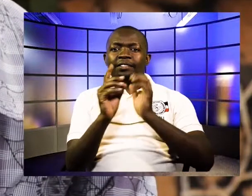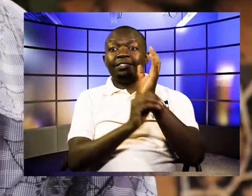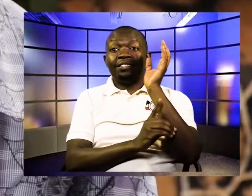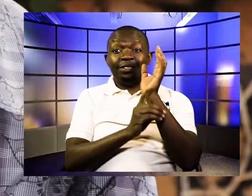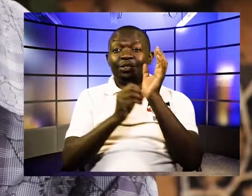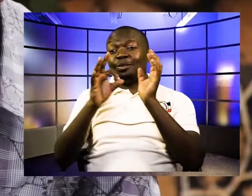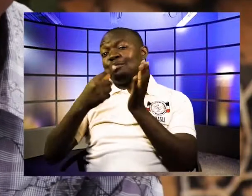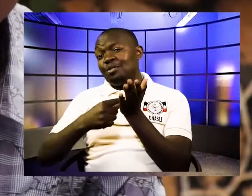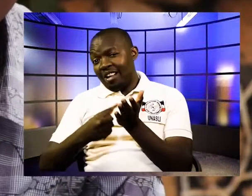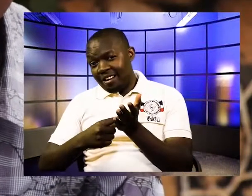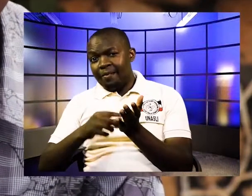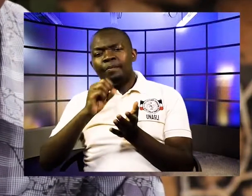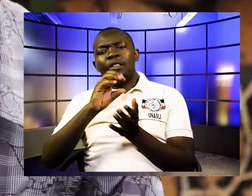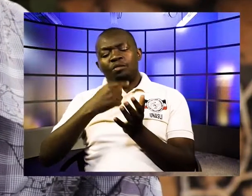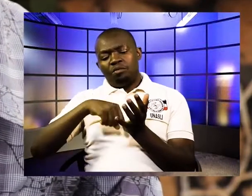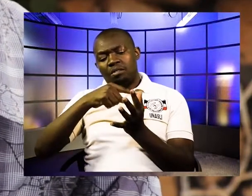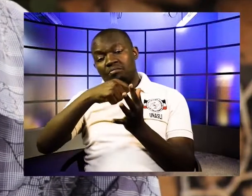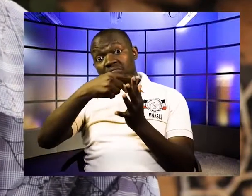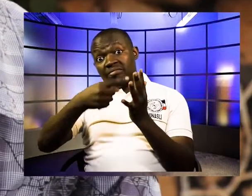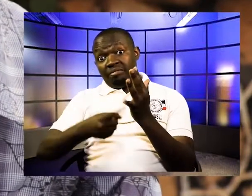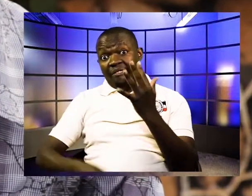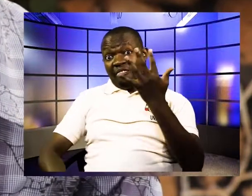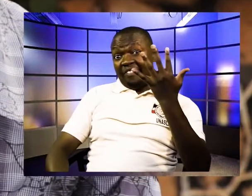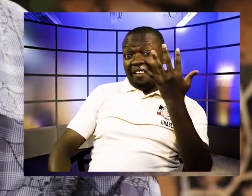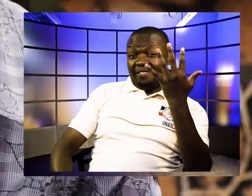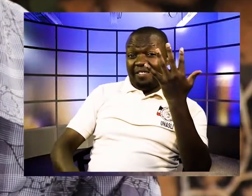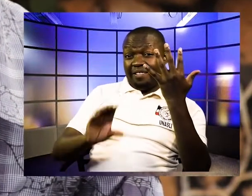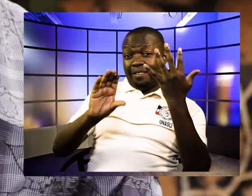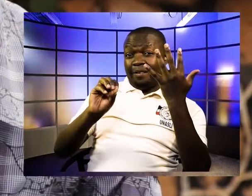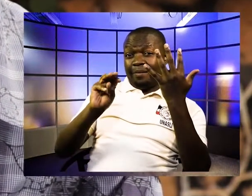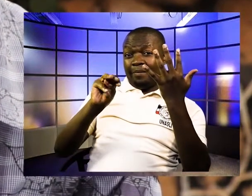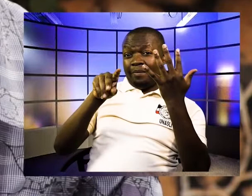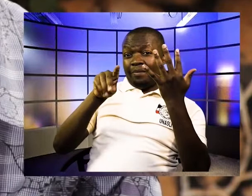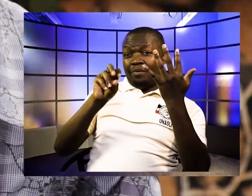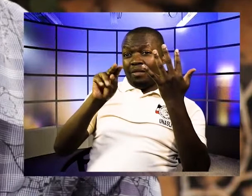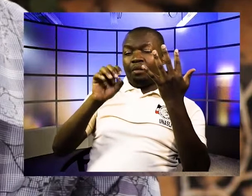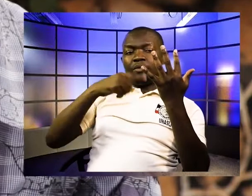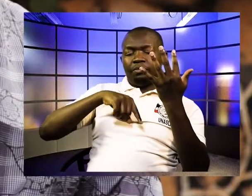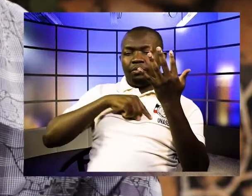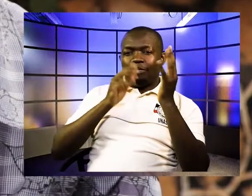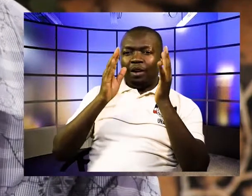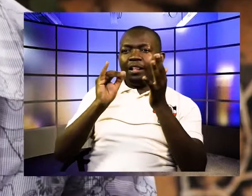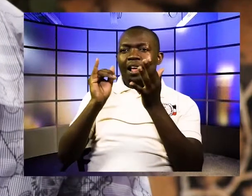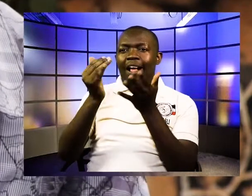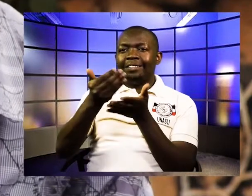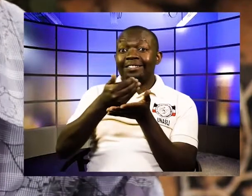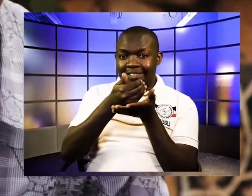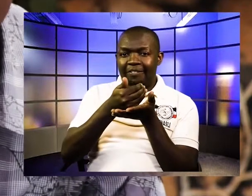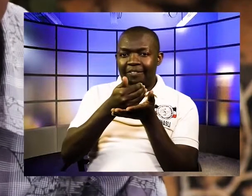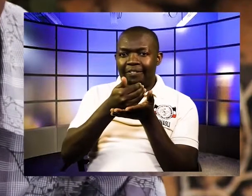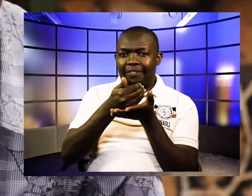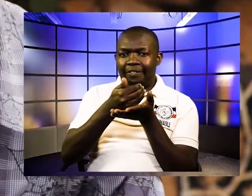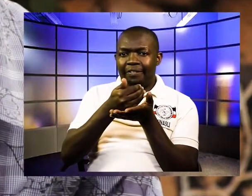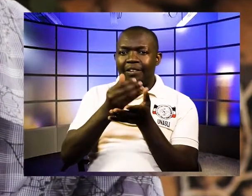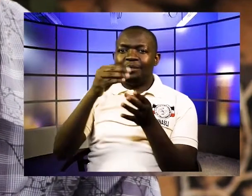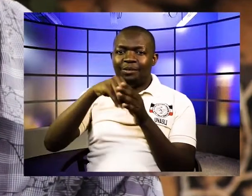So, five components make what we call ISAVE Inclusive Economic Empowerment Program. We have the village